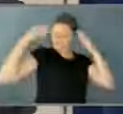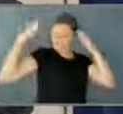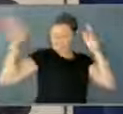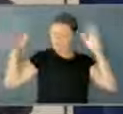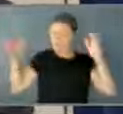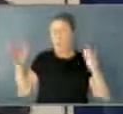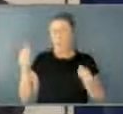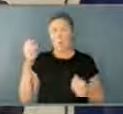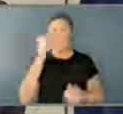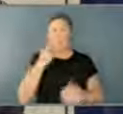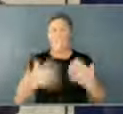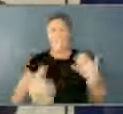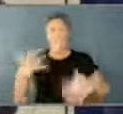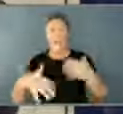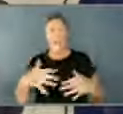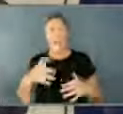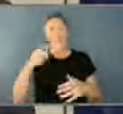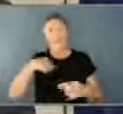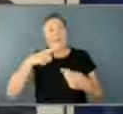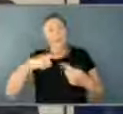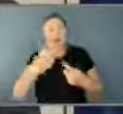have to be aware as to how